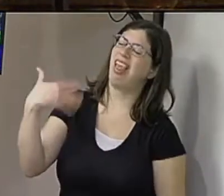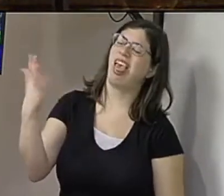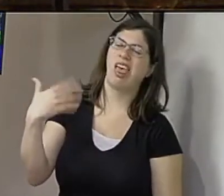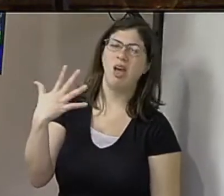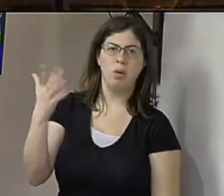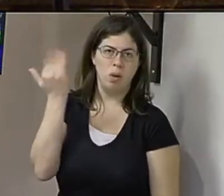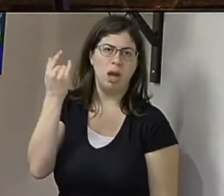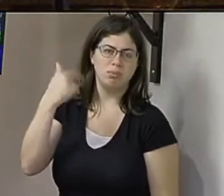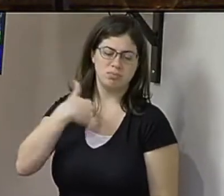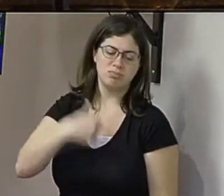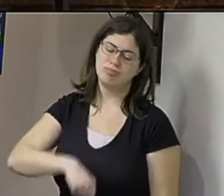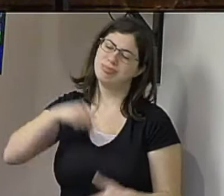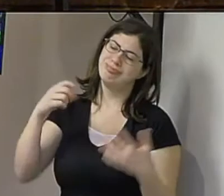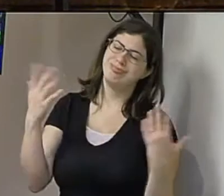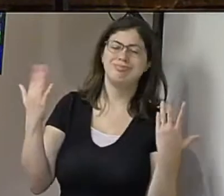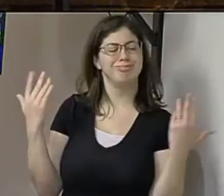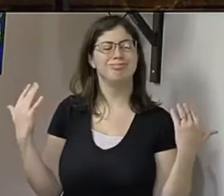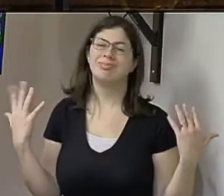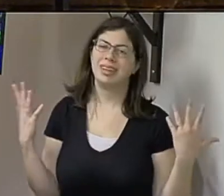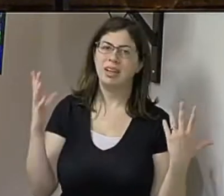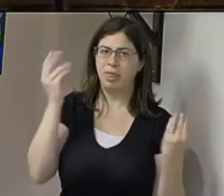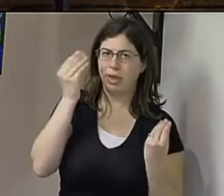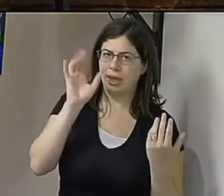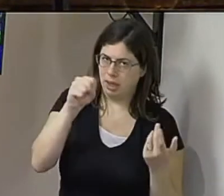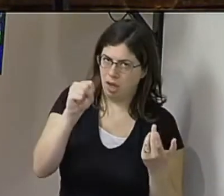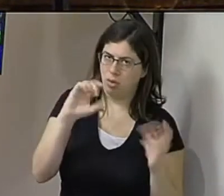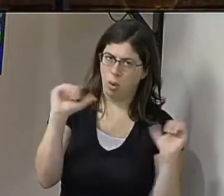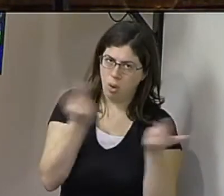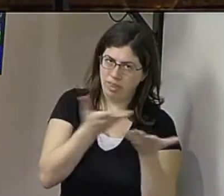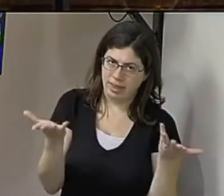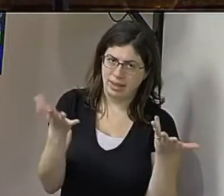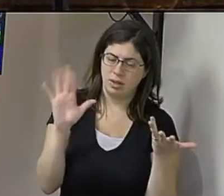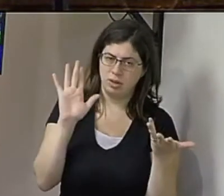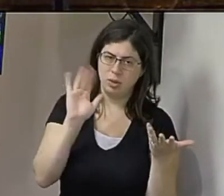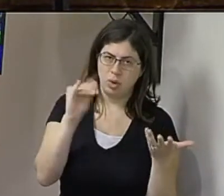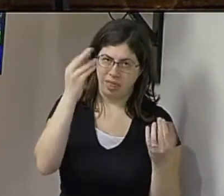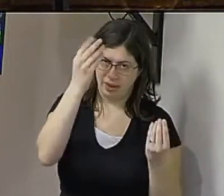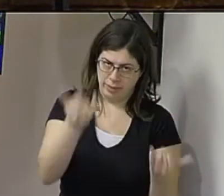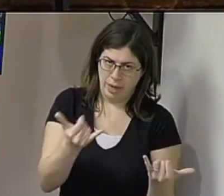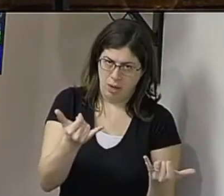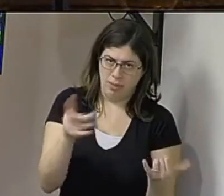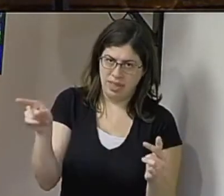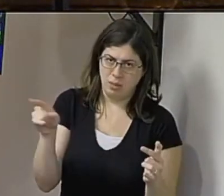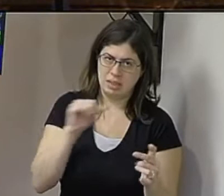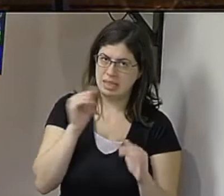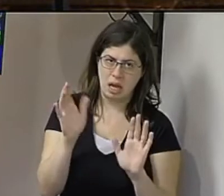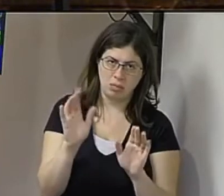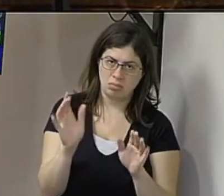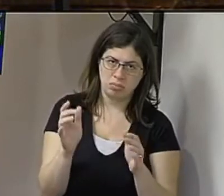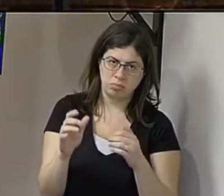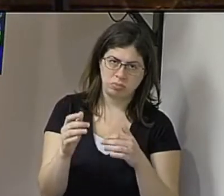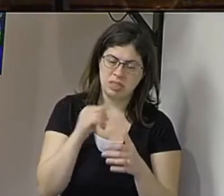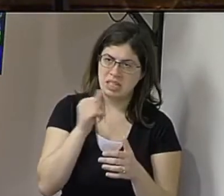serve his pride. Hey, and if you're wondering, yeah, we should read all the things into that that you're probably reading into it. This was an indecent request